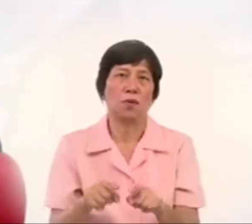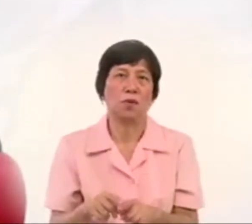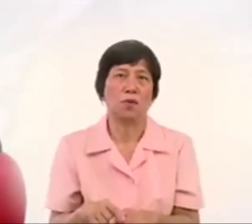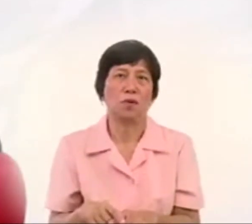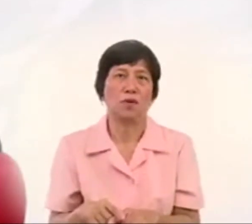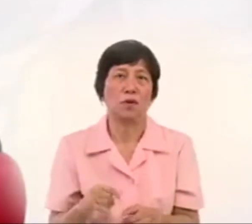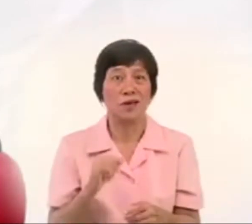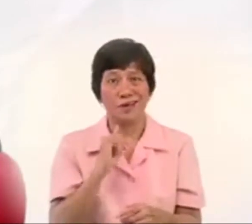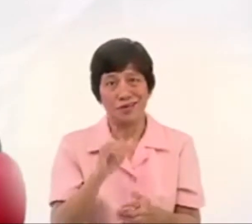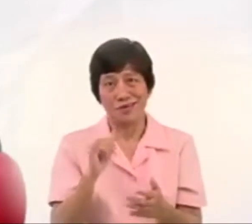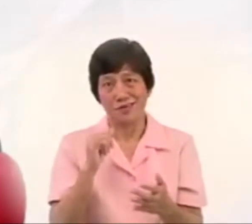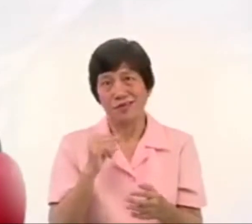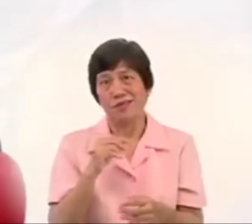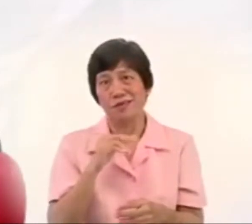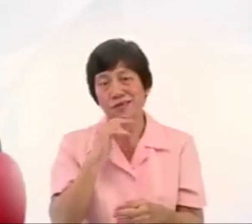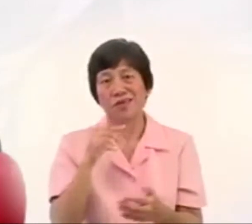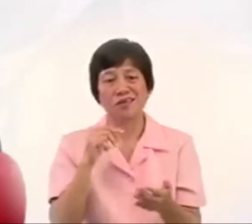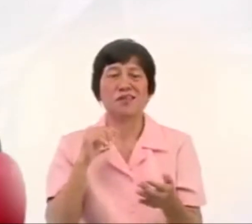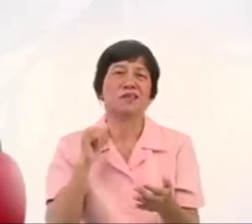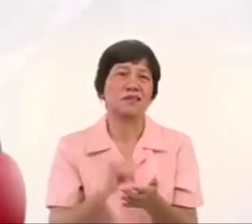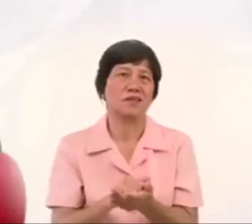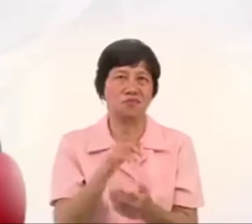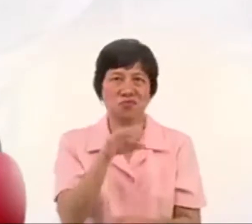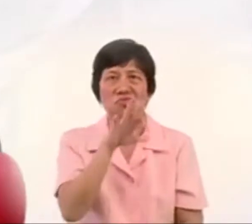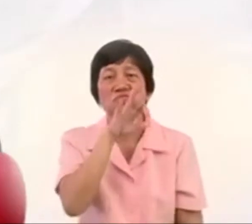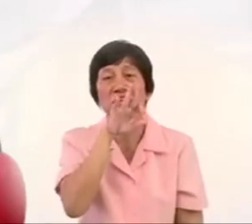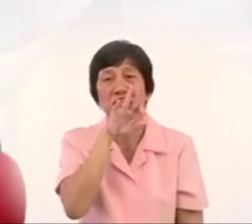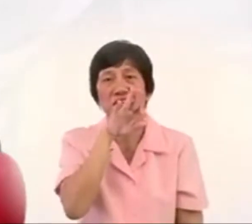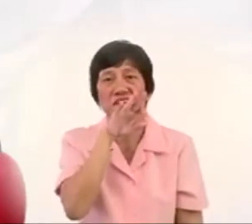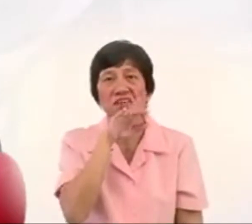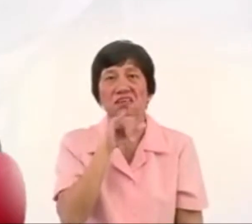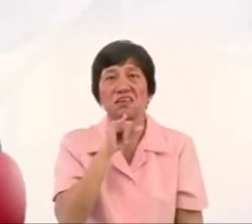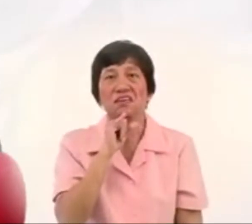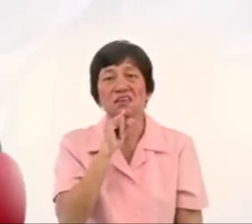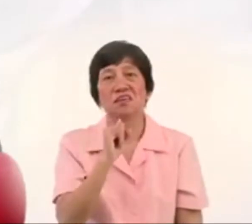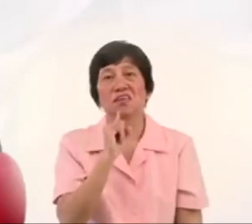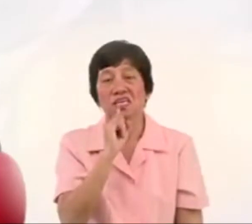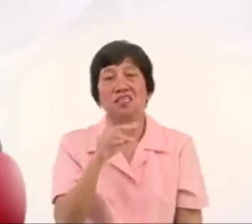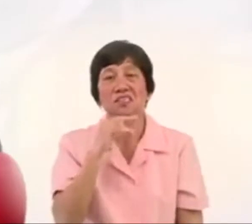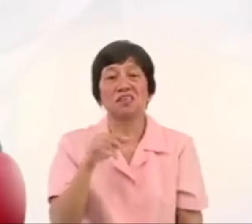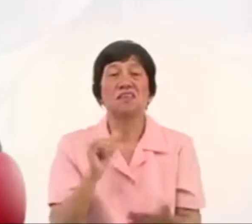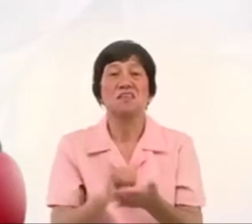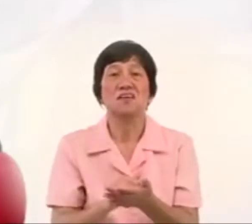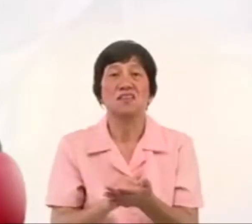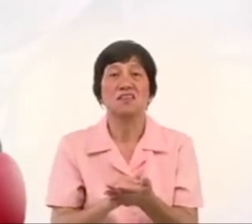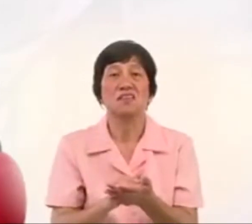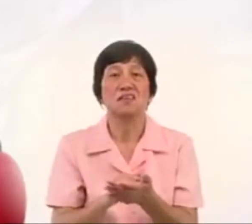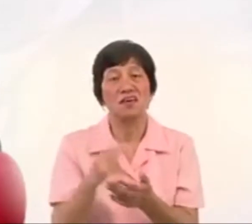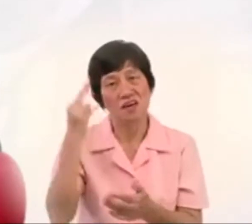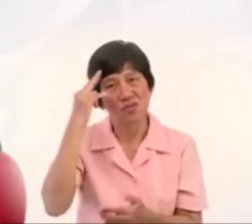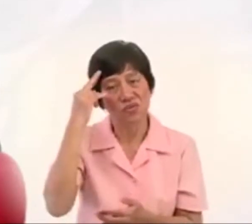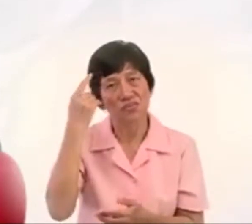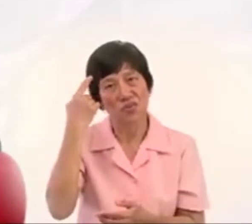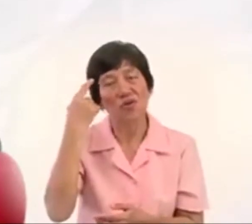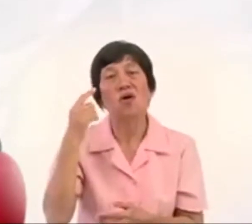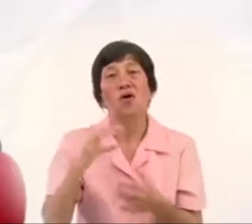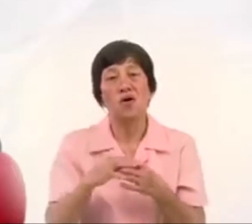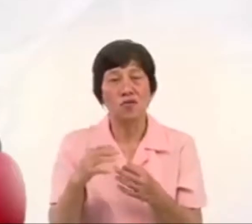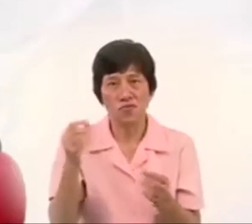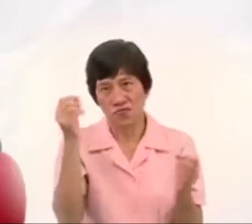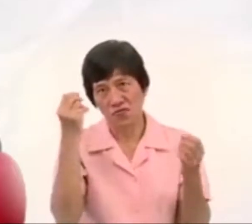Isn't that frustrating? Isn't that a cause of panic and